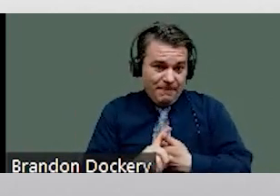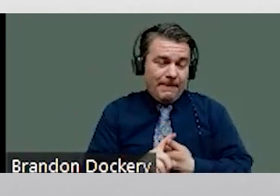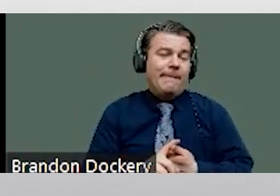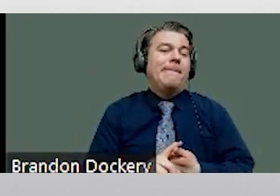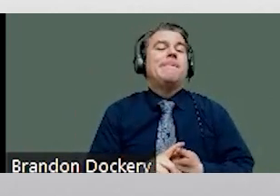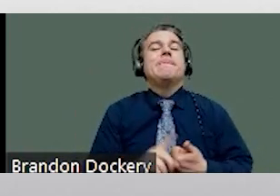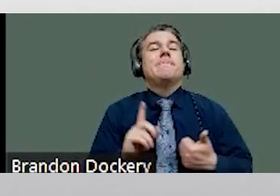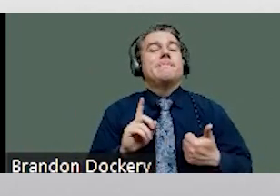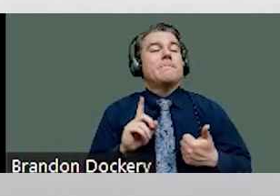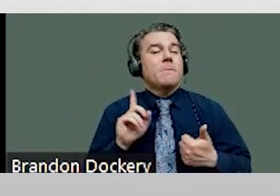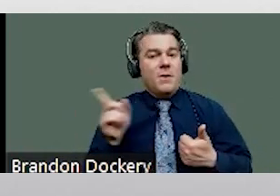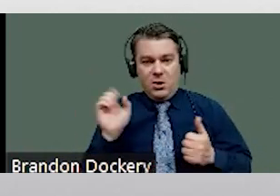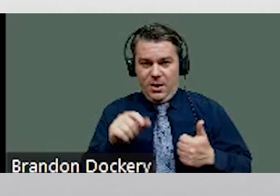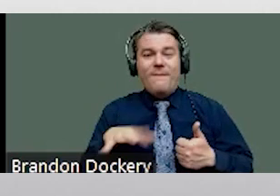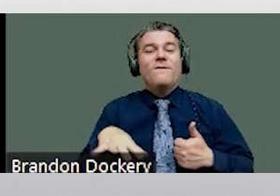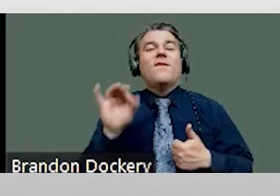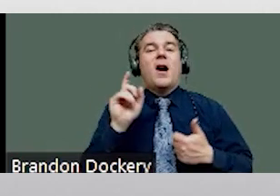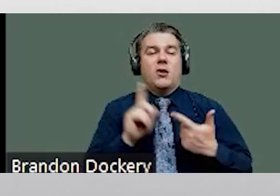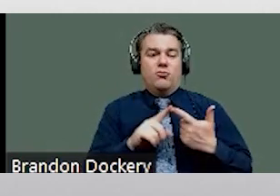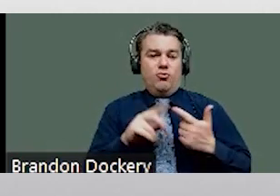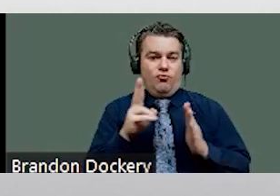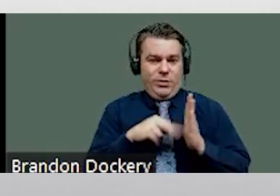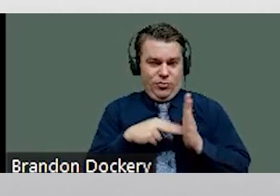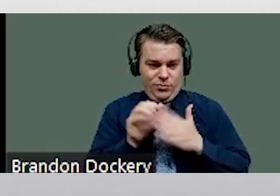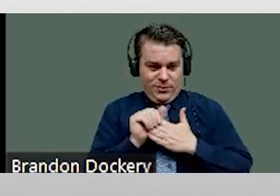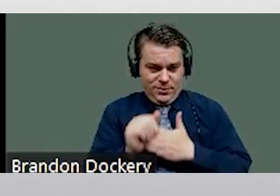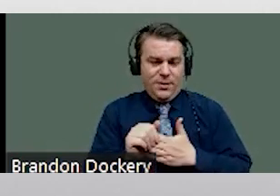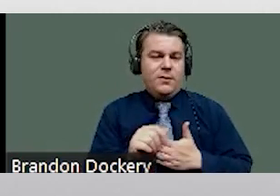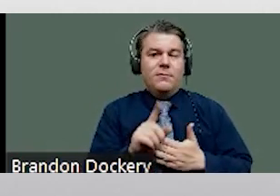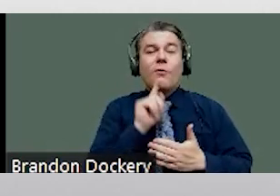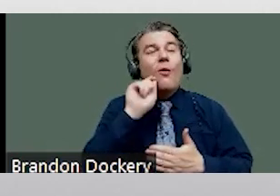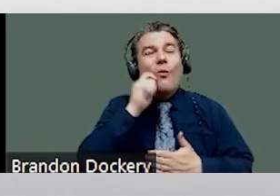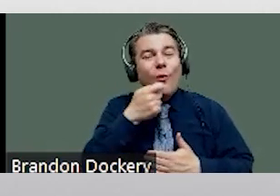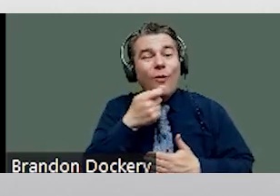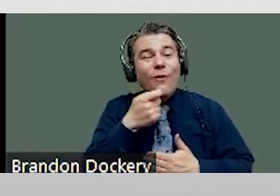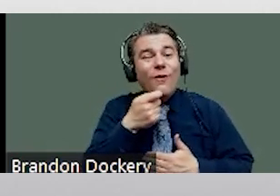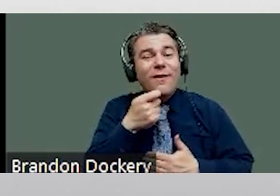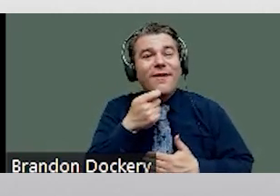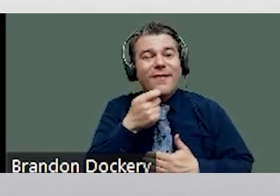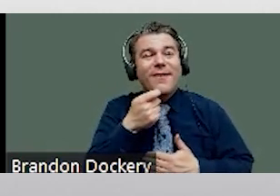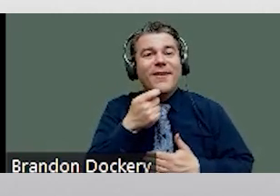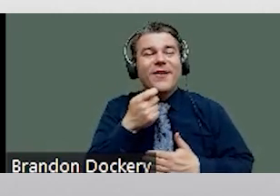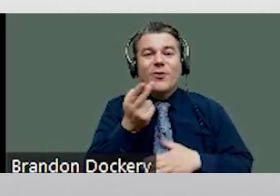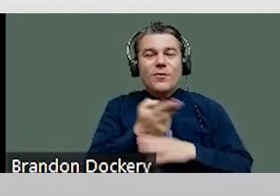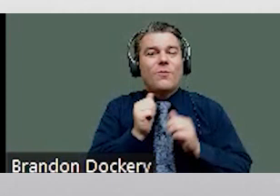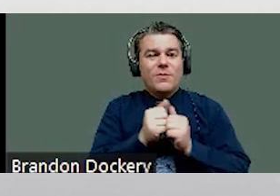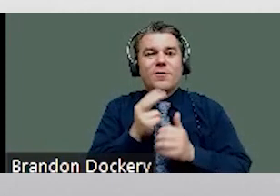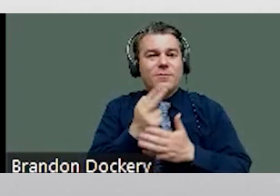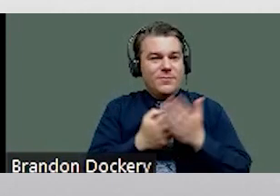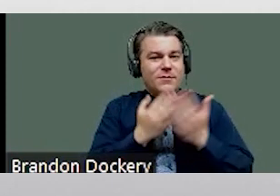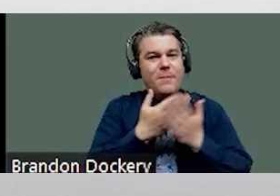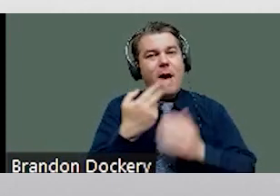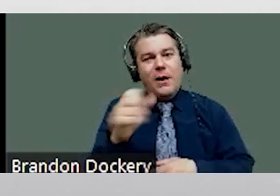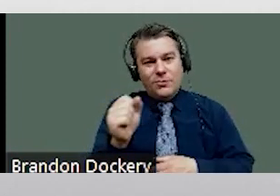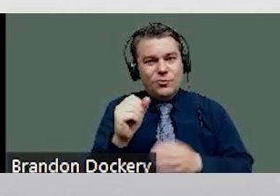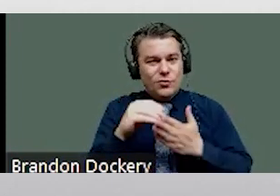www.abolish14c.com. There you can find the reader's guide, which really cool. We're using this with some high